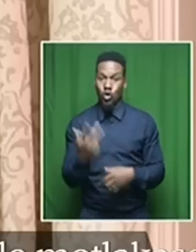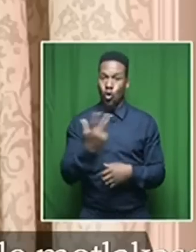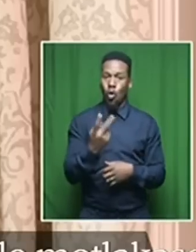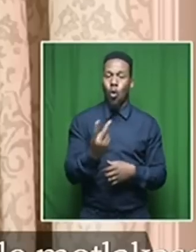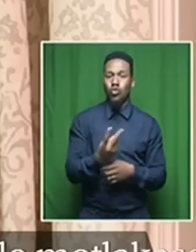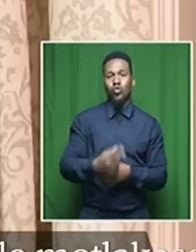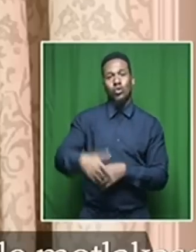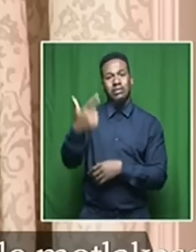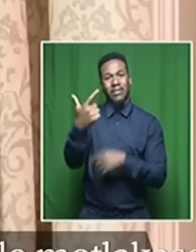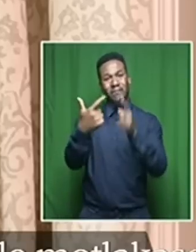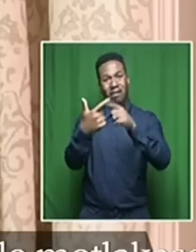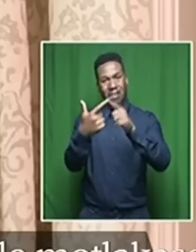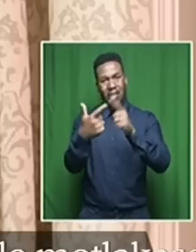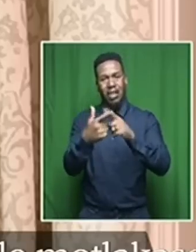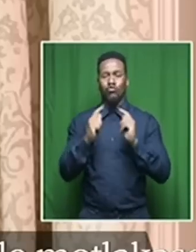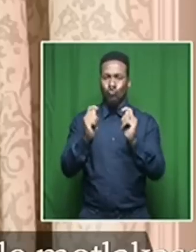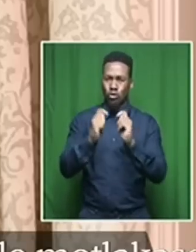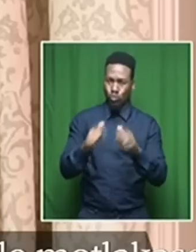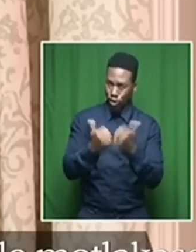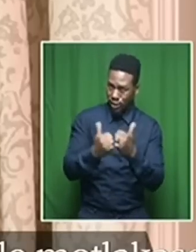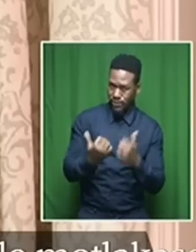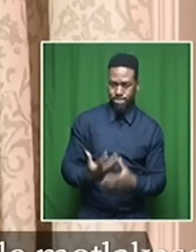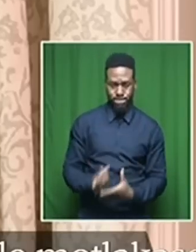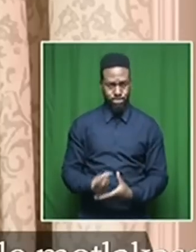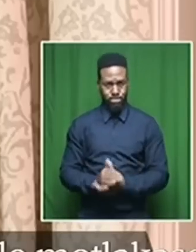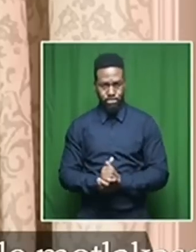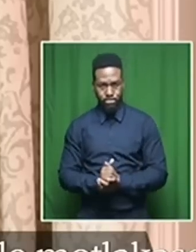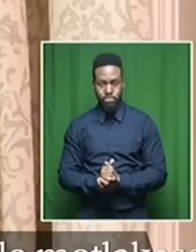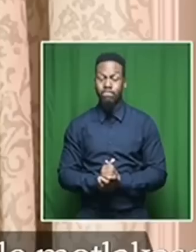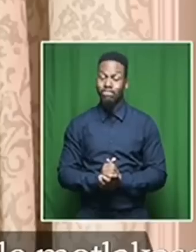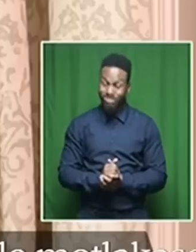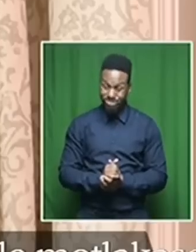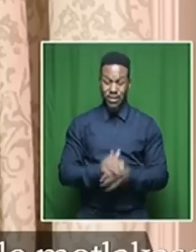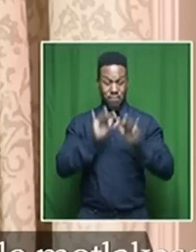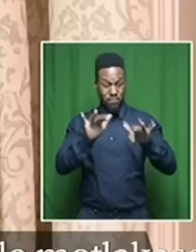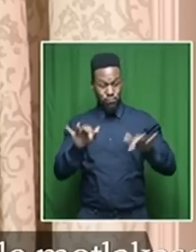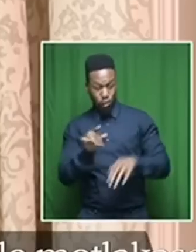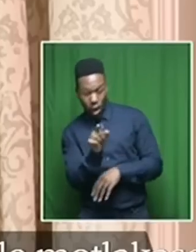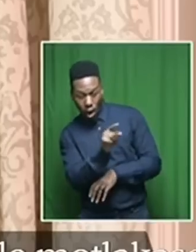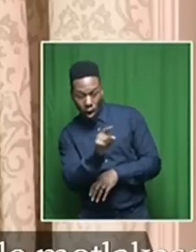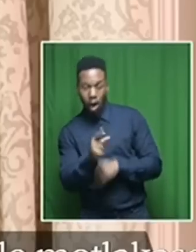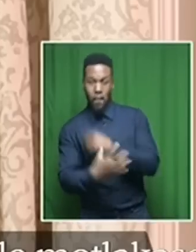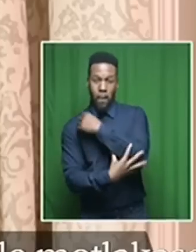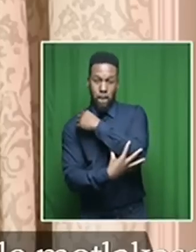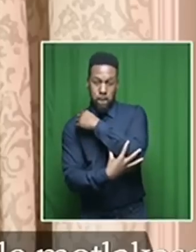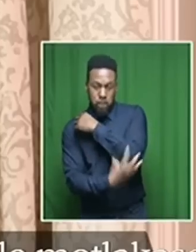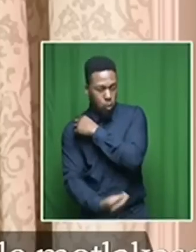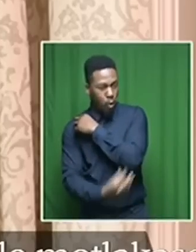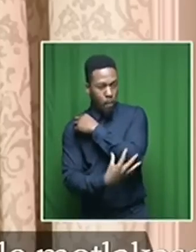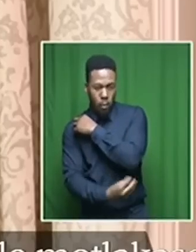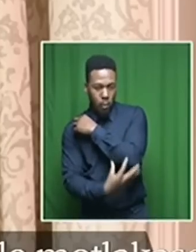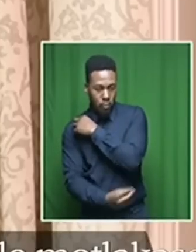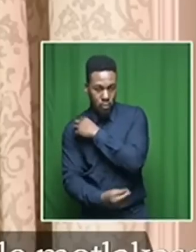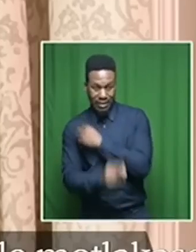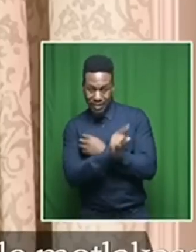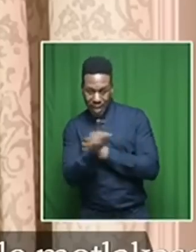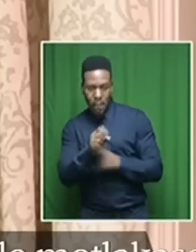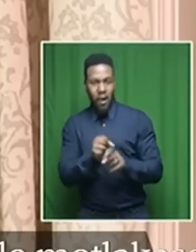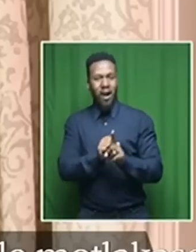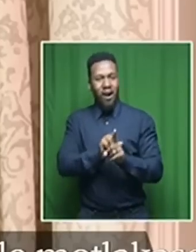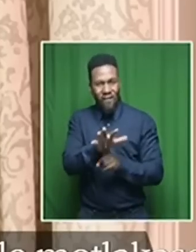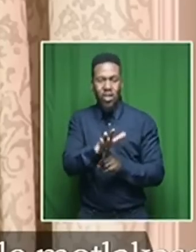logistic crisis. It is the poorest of our people who are most affected